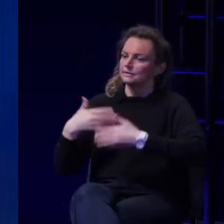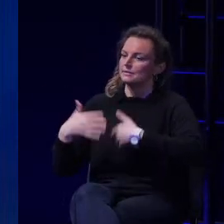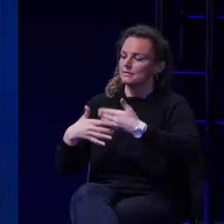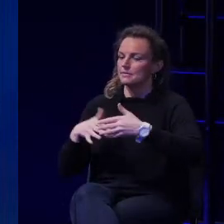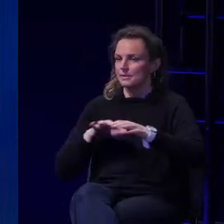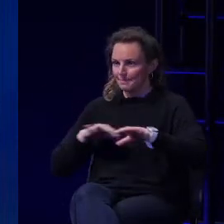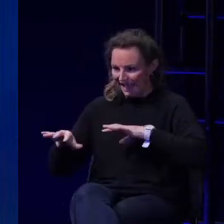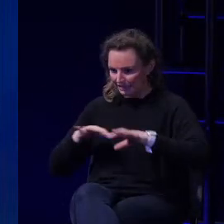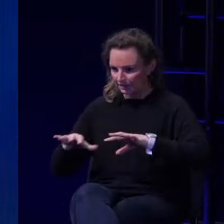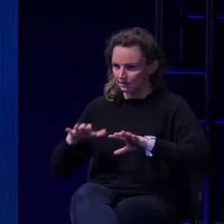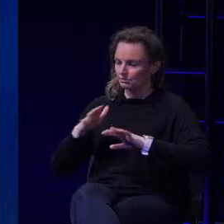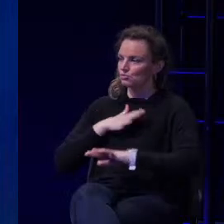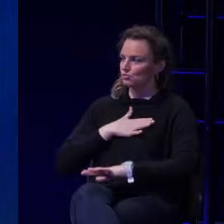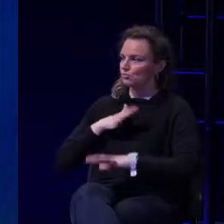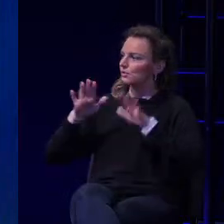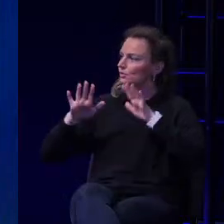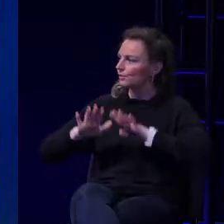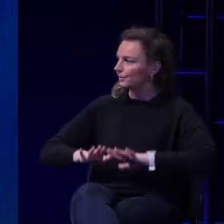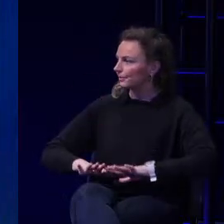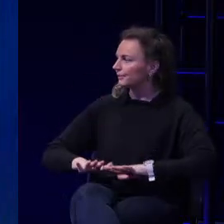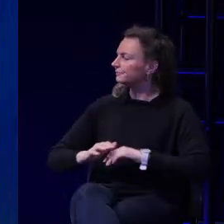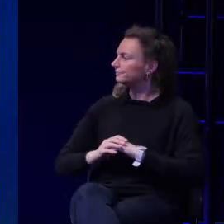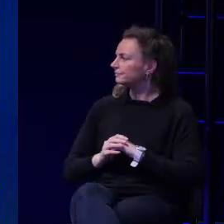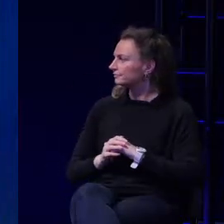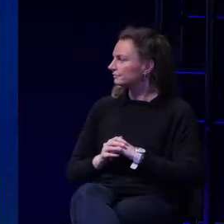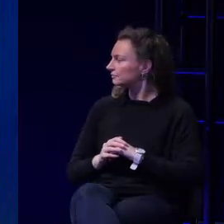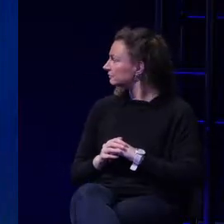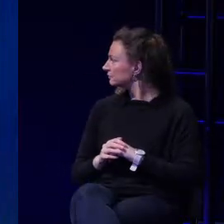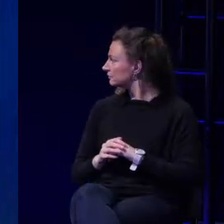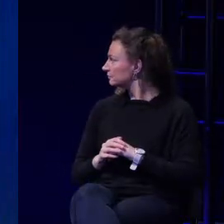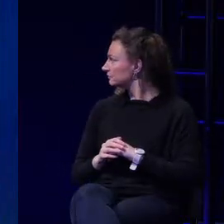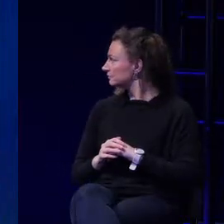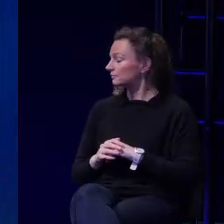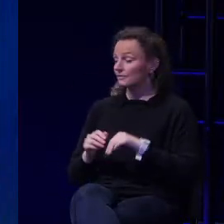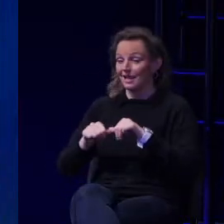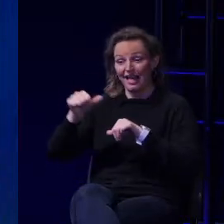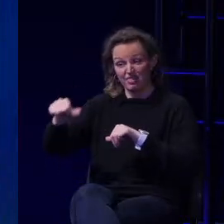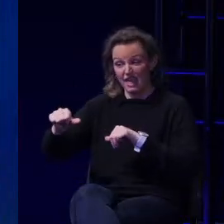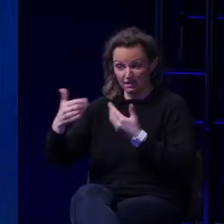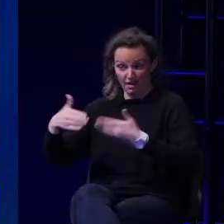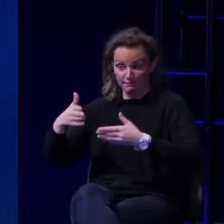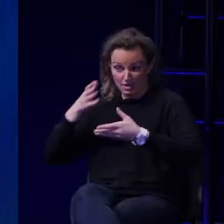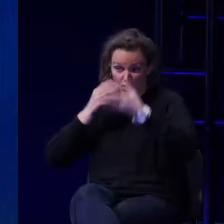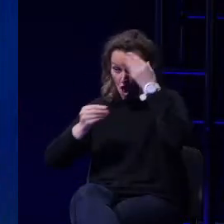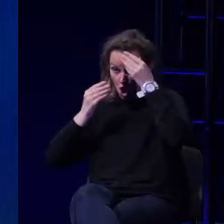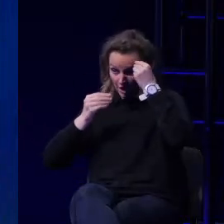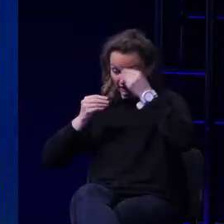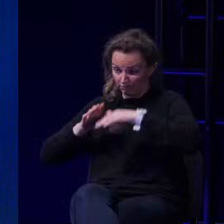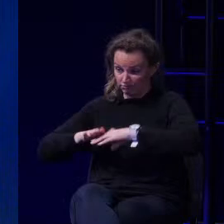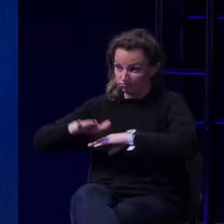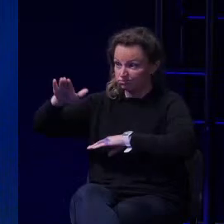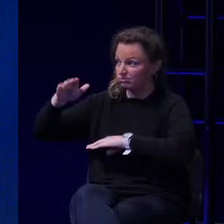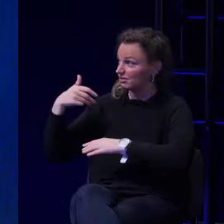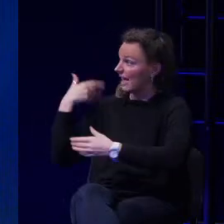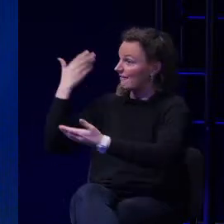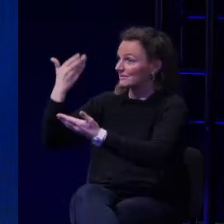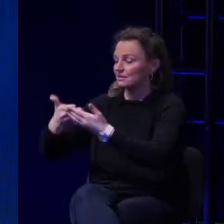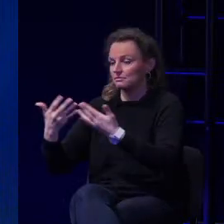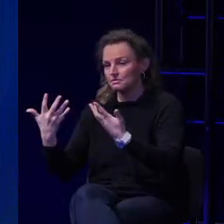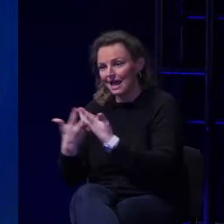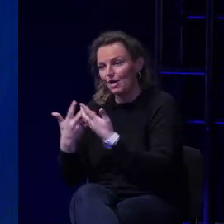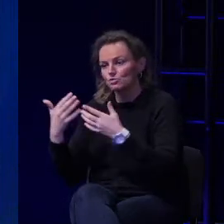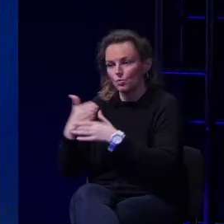get a sense of what I need to do now. And I've been learning ever since, you know, how to work